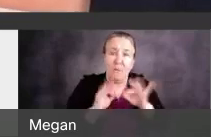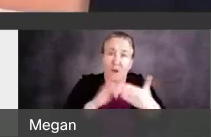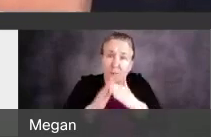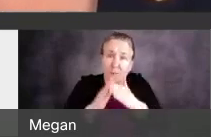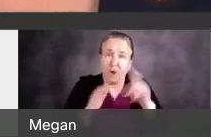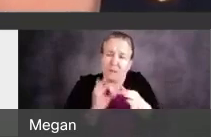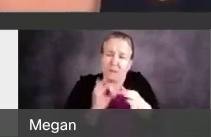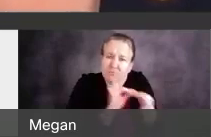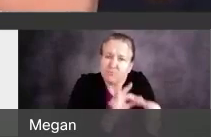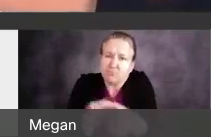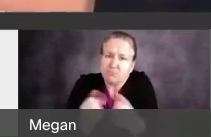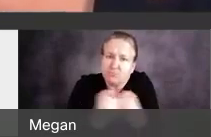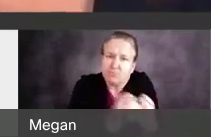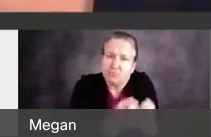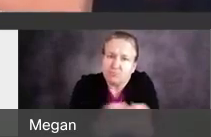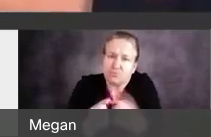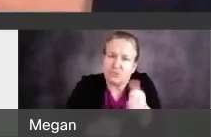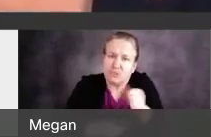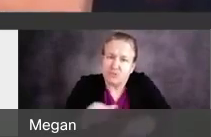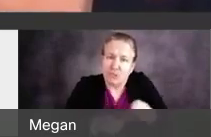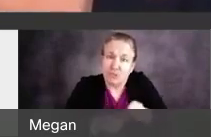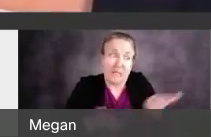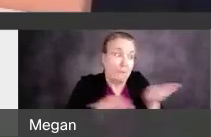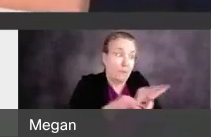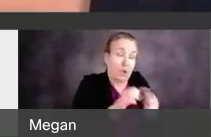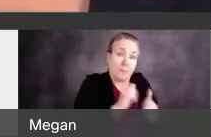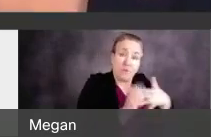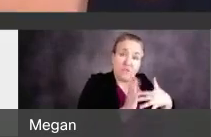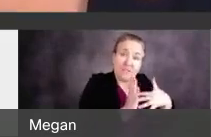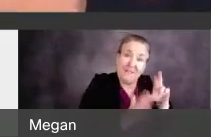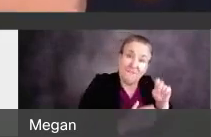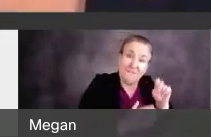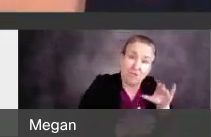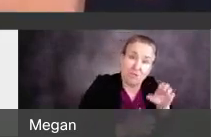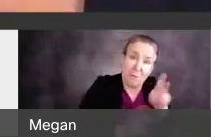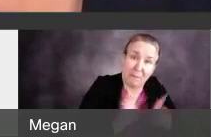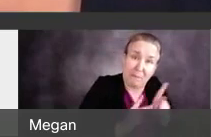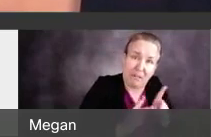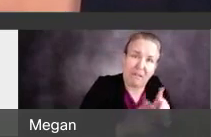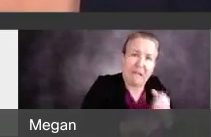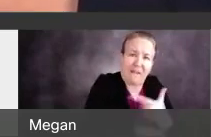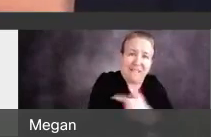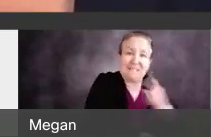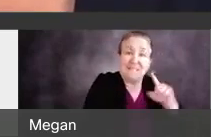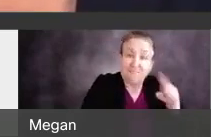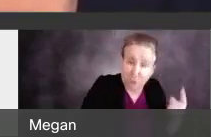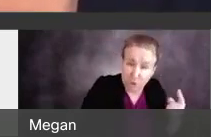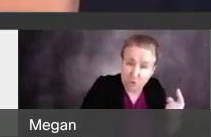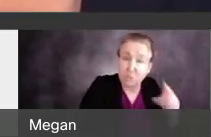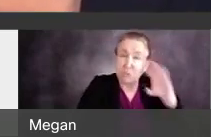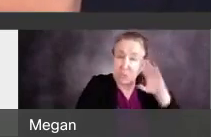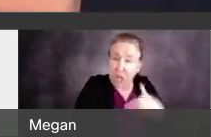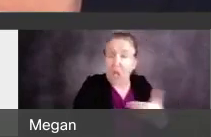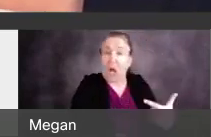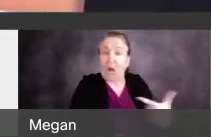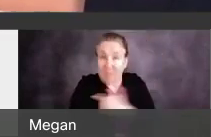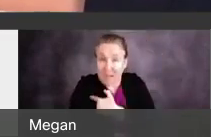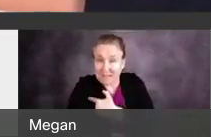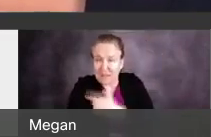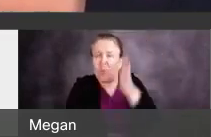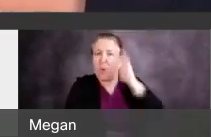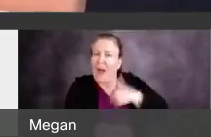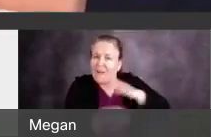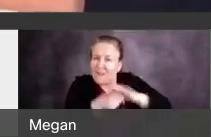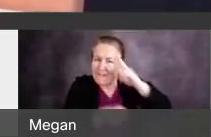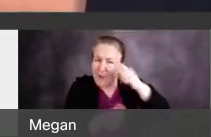that our most vulnerable get vaccinated first. There will be enough vaccine for all of us that want it, but there